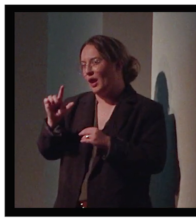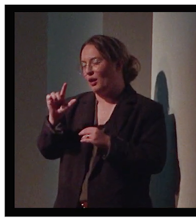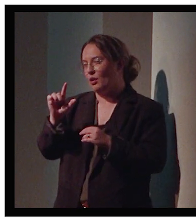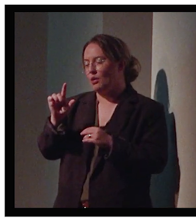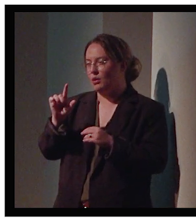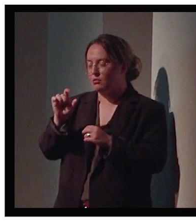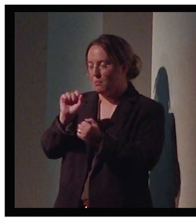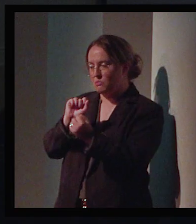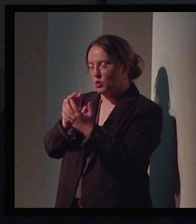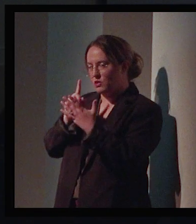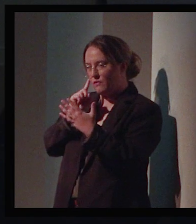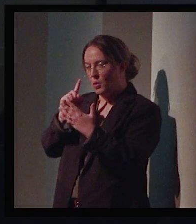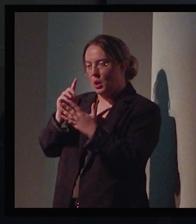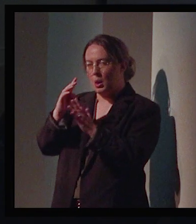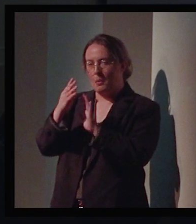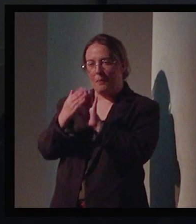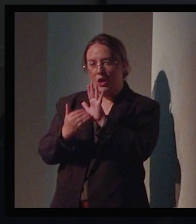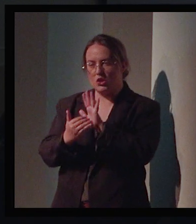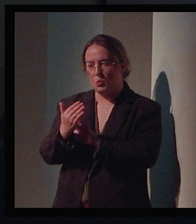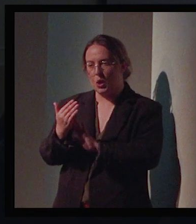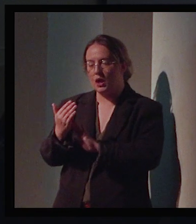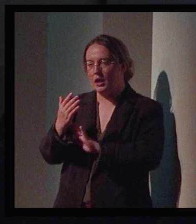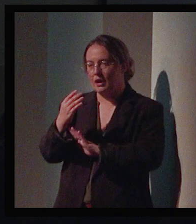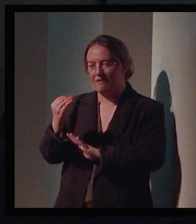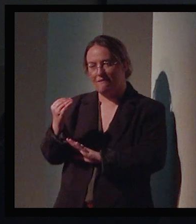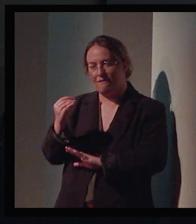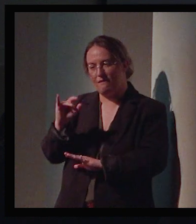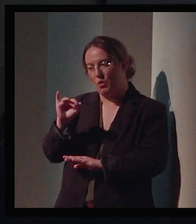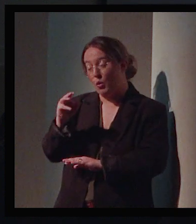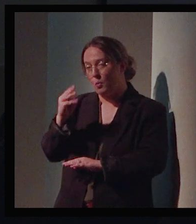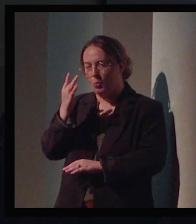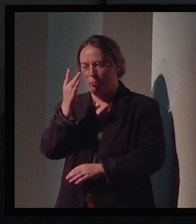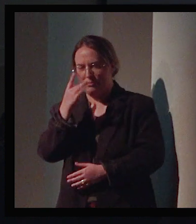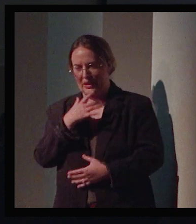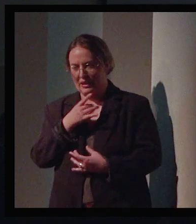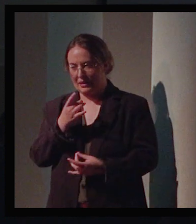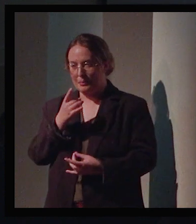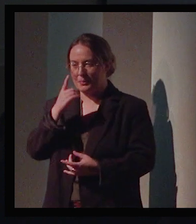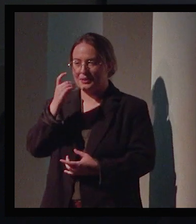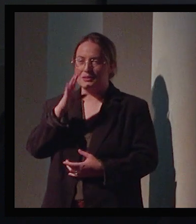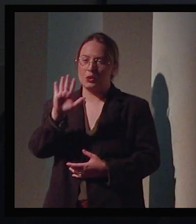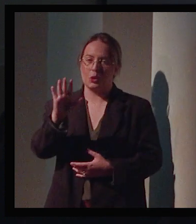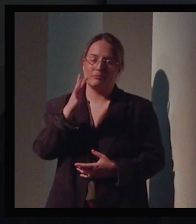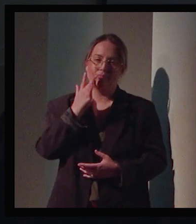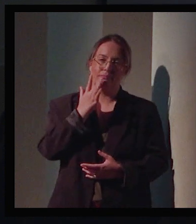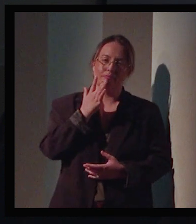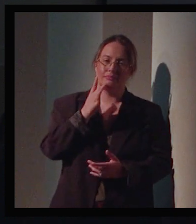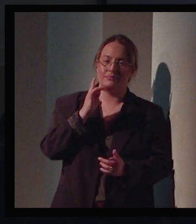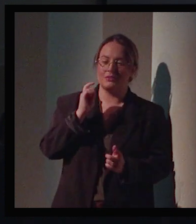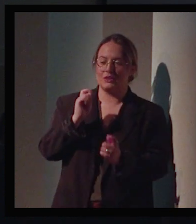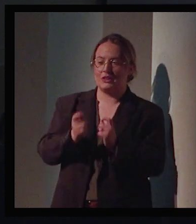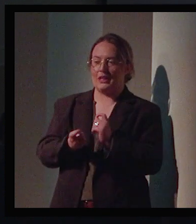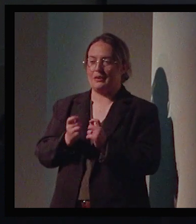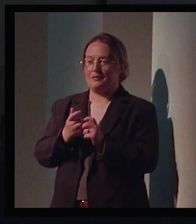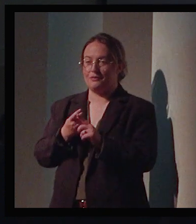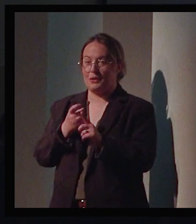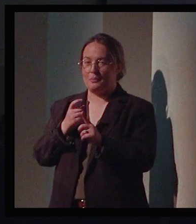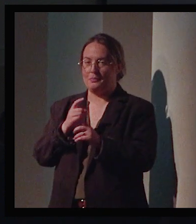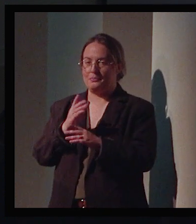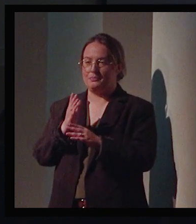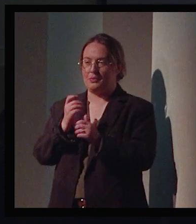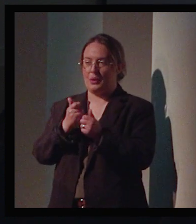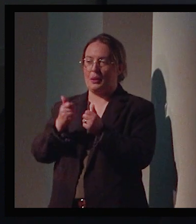form. This was, interestingly, partly because their tastes were shaped by the burgeoning